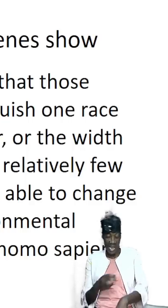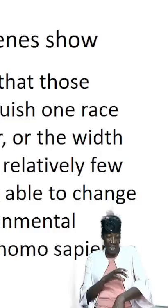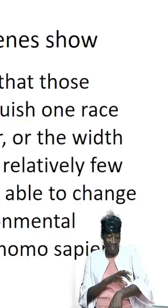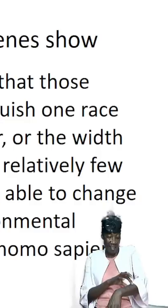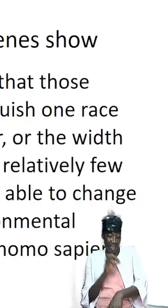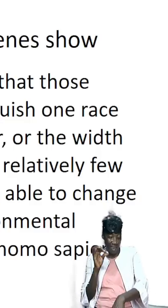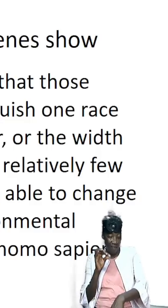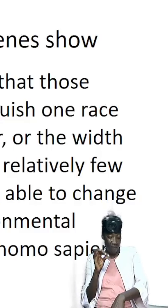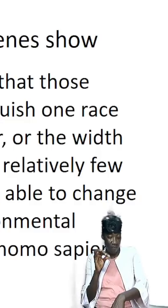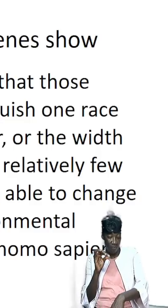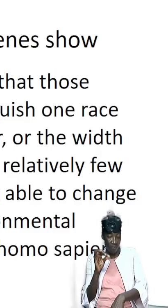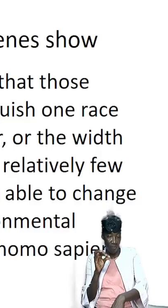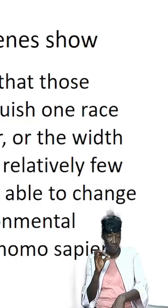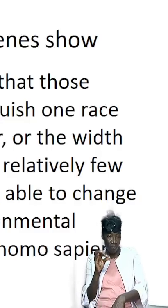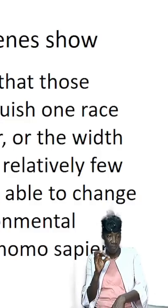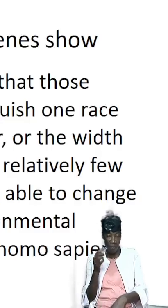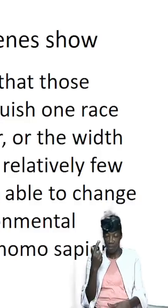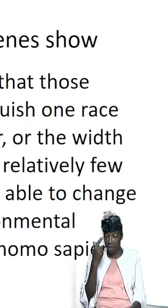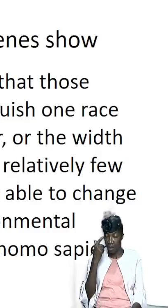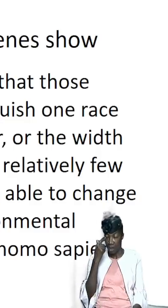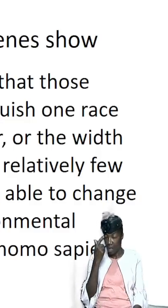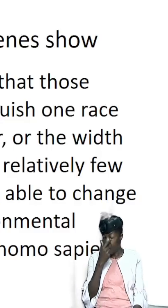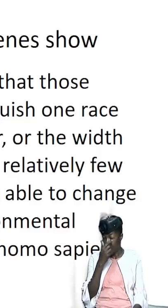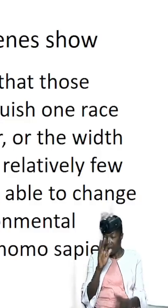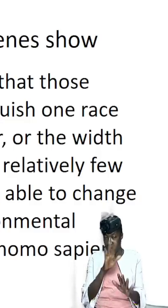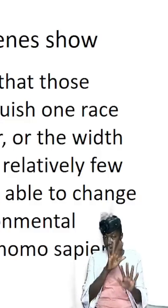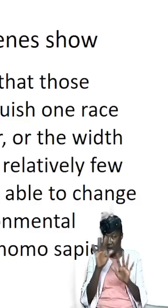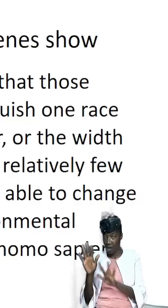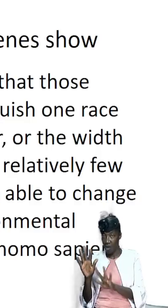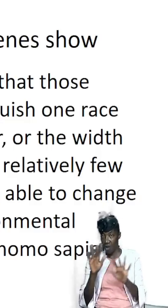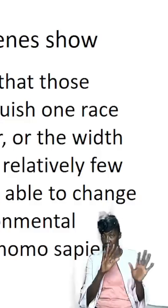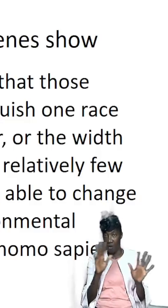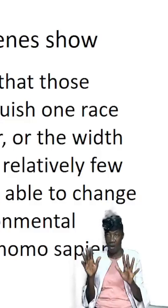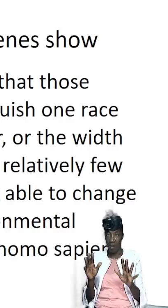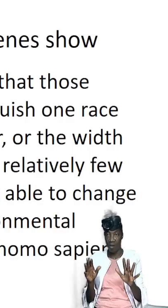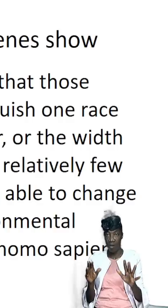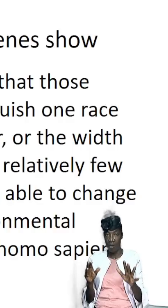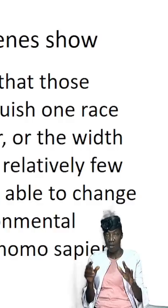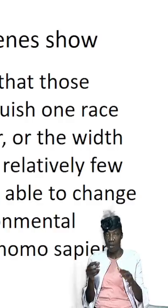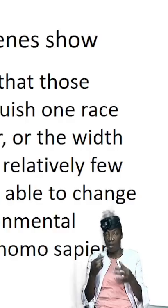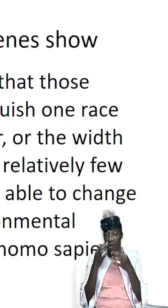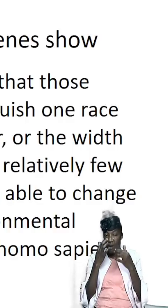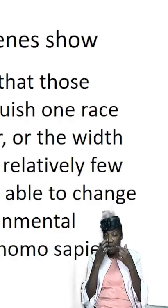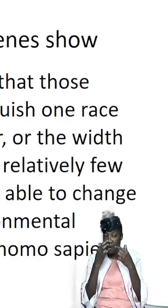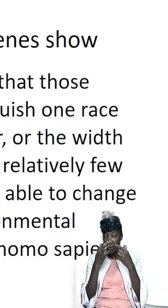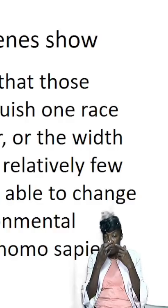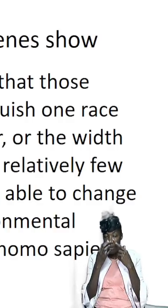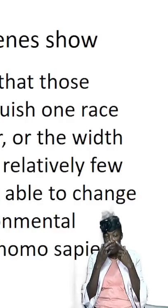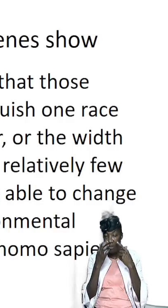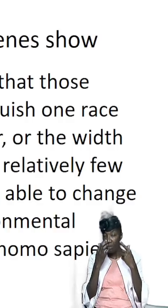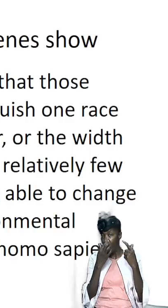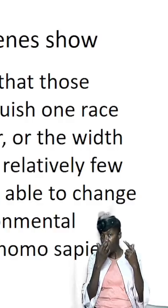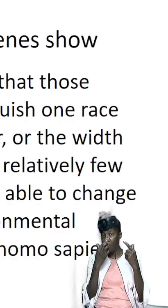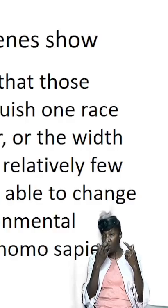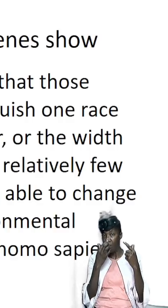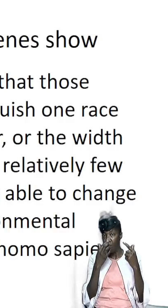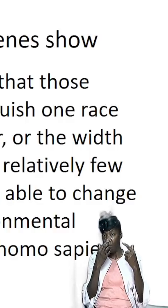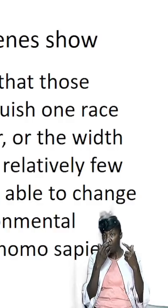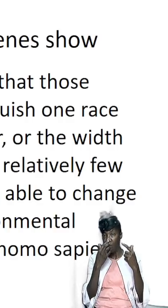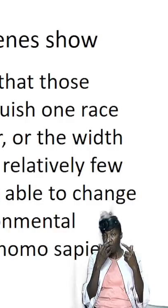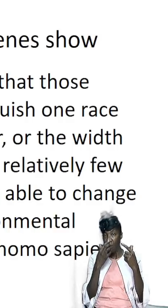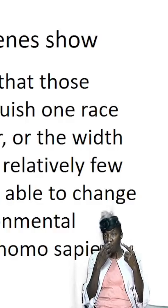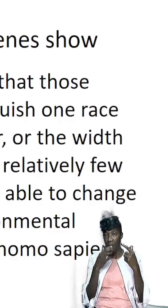skin and eye color are the width of the nose, or